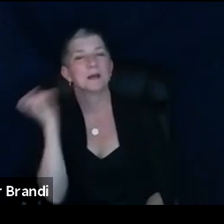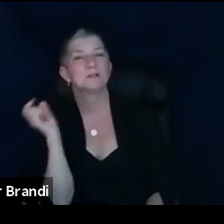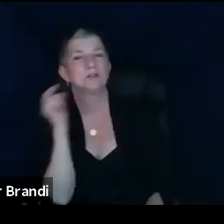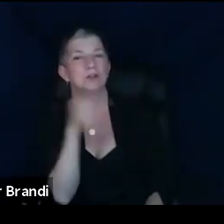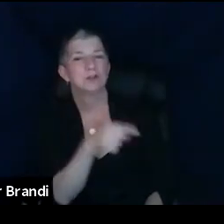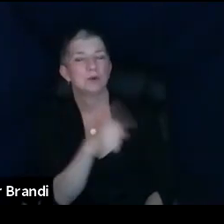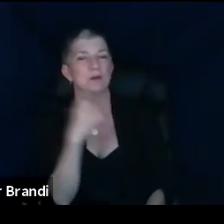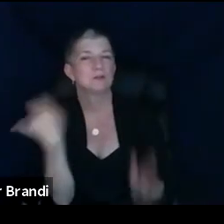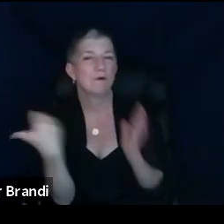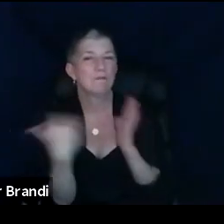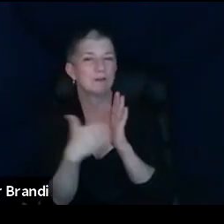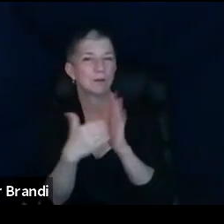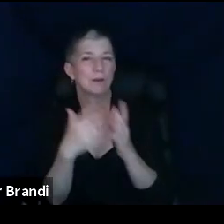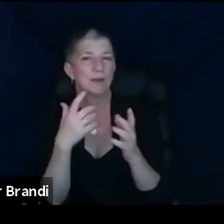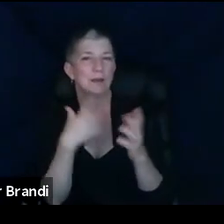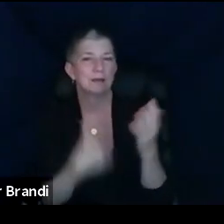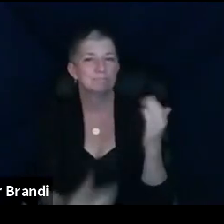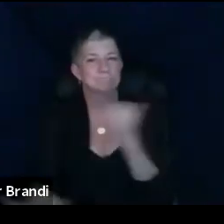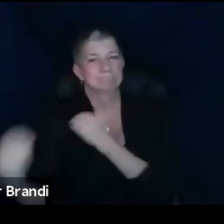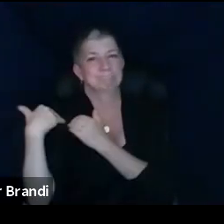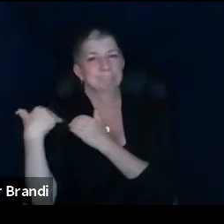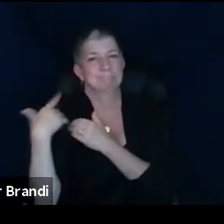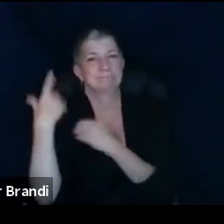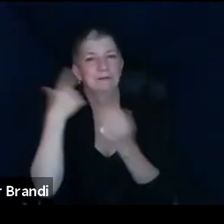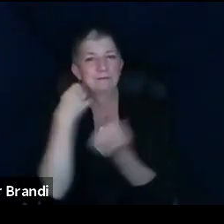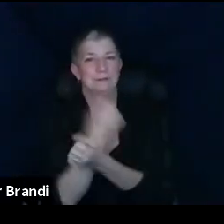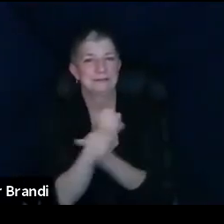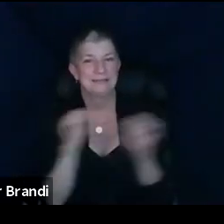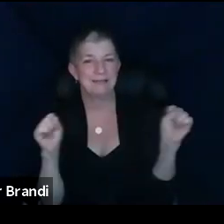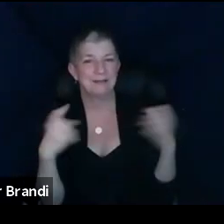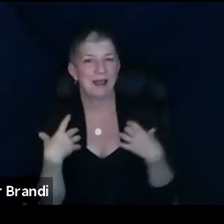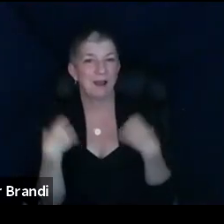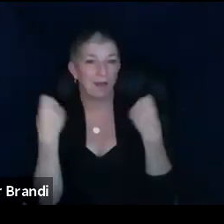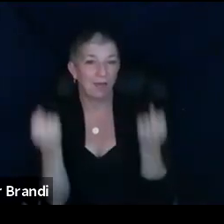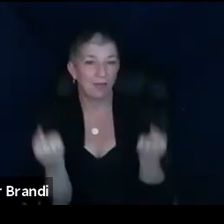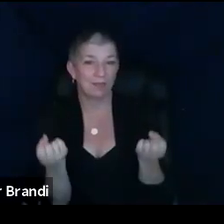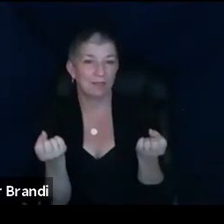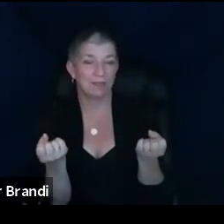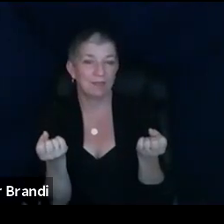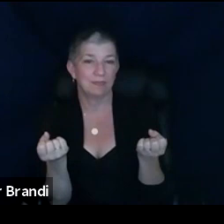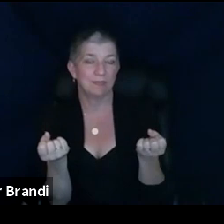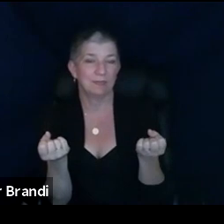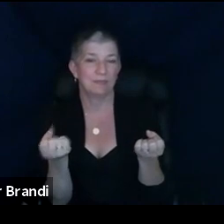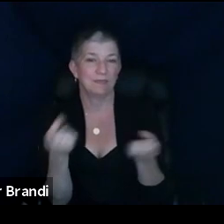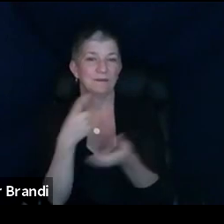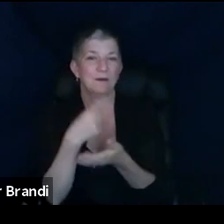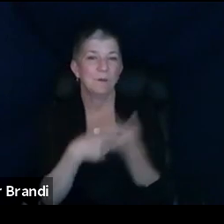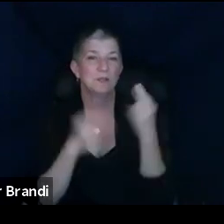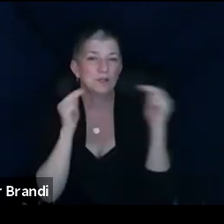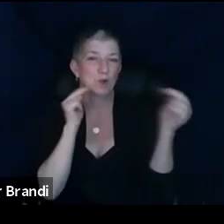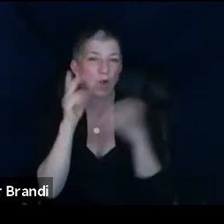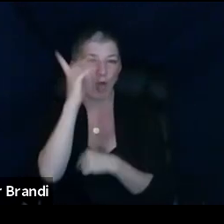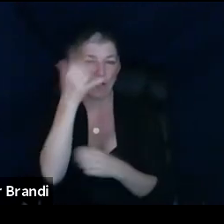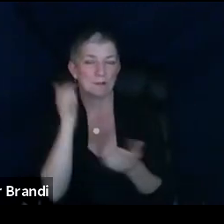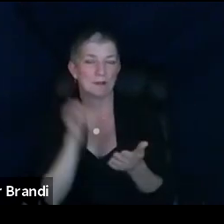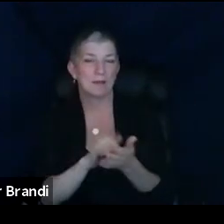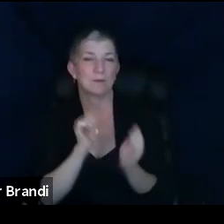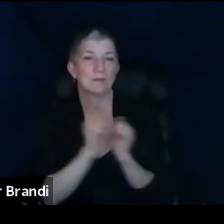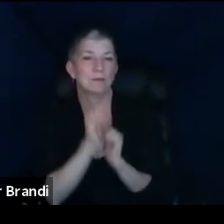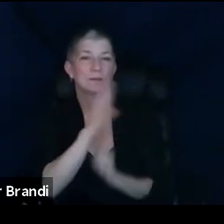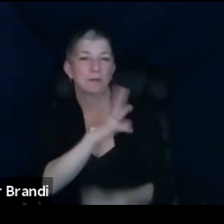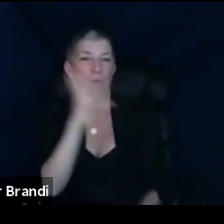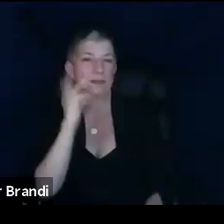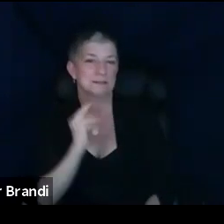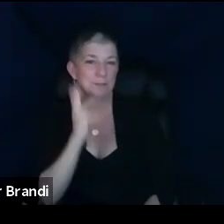so frequently in charge of things like safety and health, what does negotiation look like in your experience?